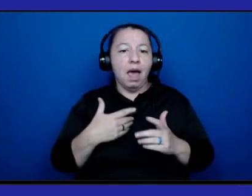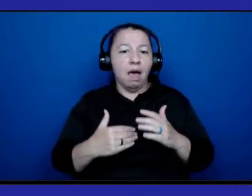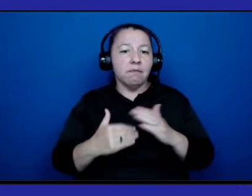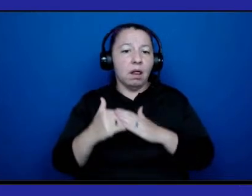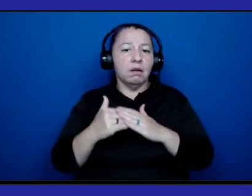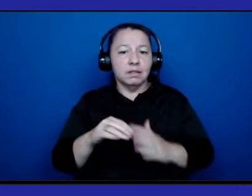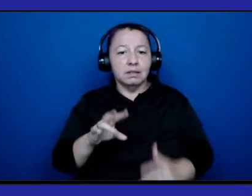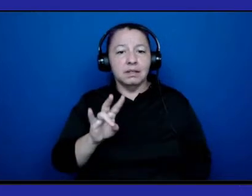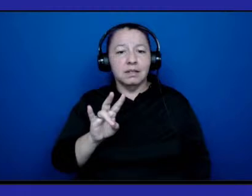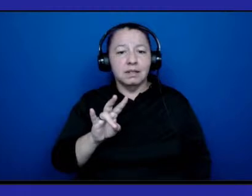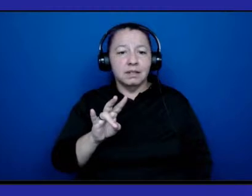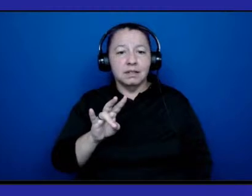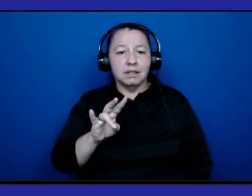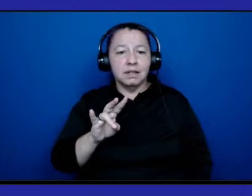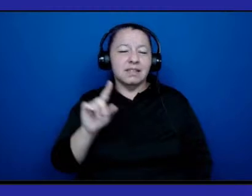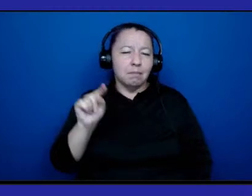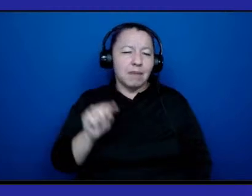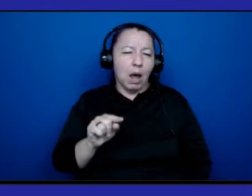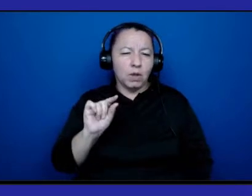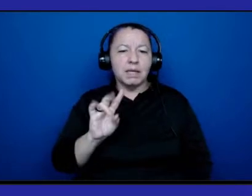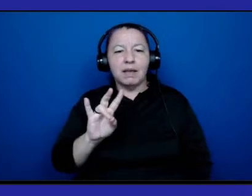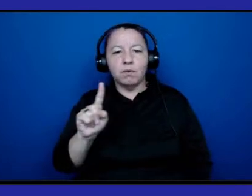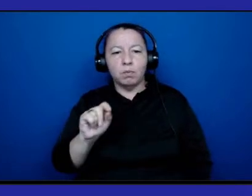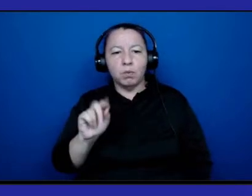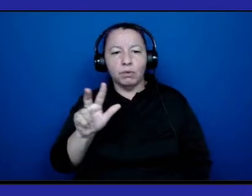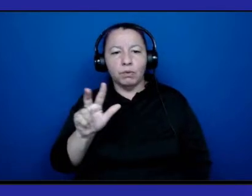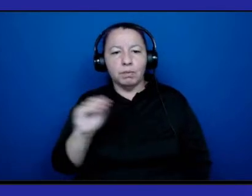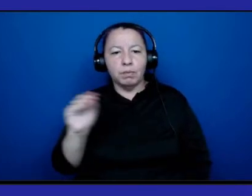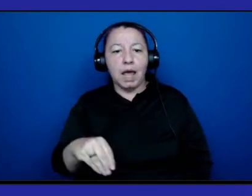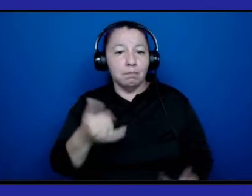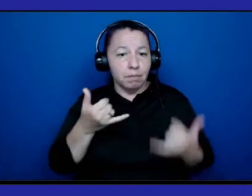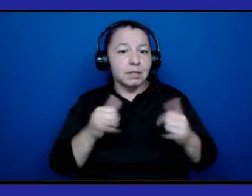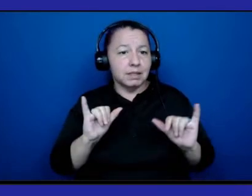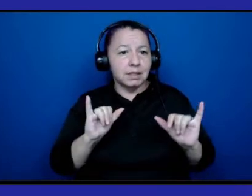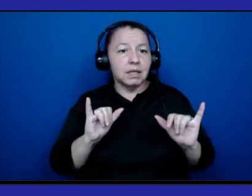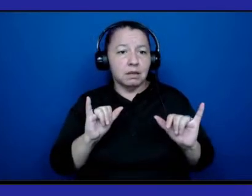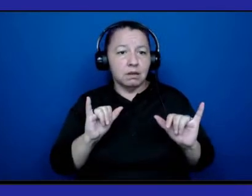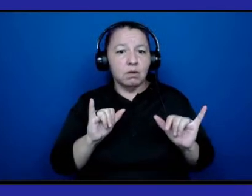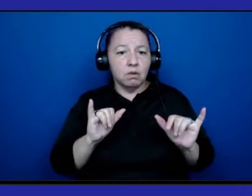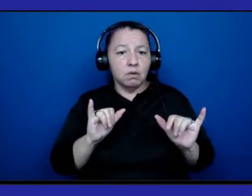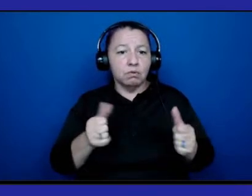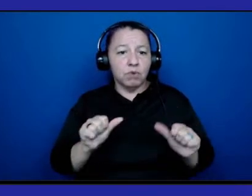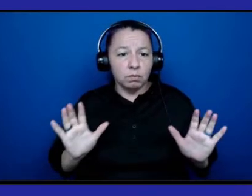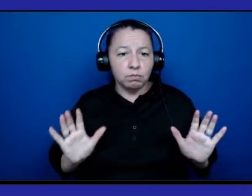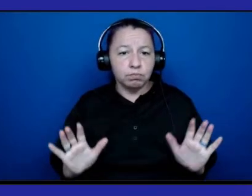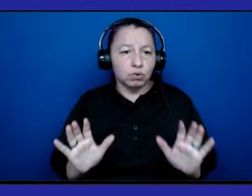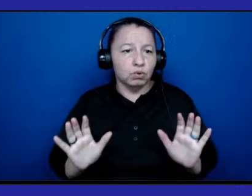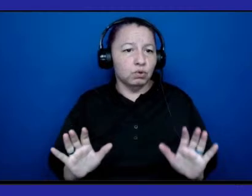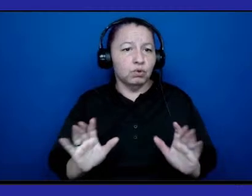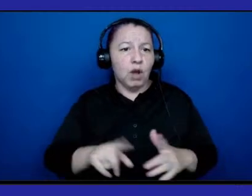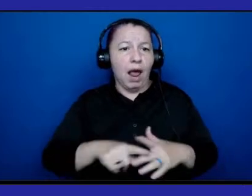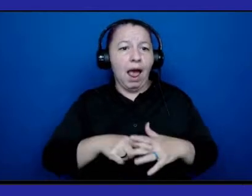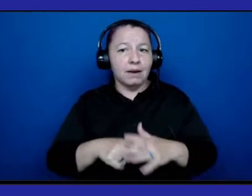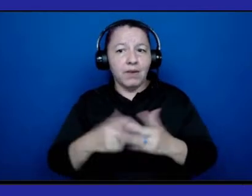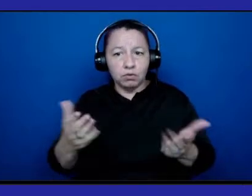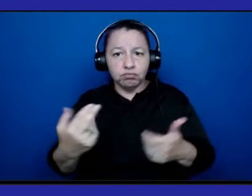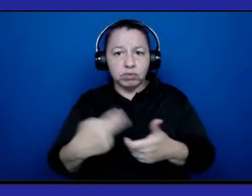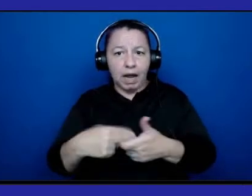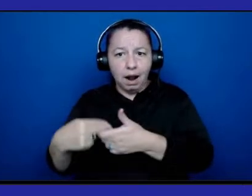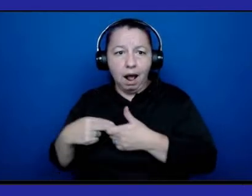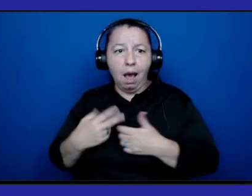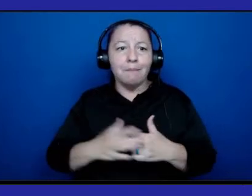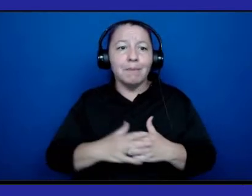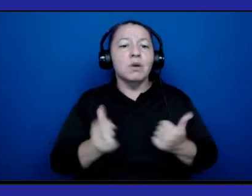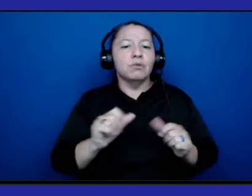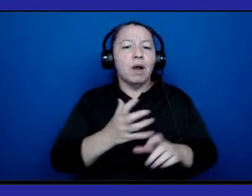at 71.3, but we're still pushing activations as much as we can, trying to get to that